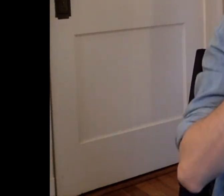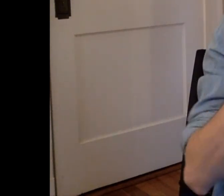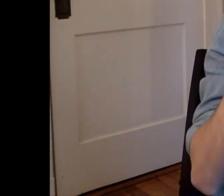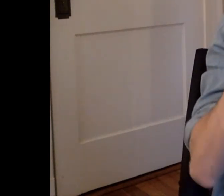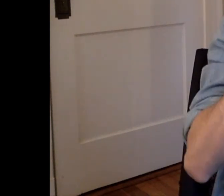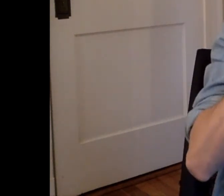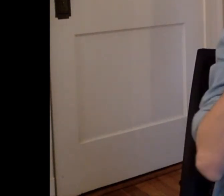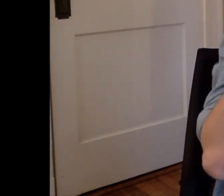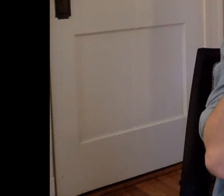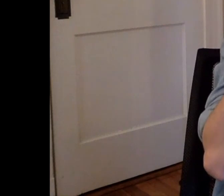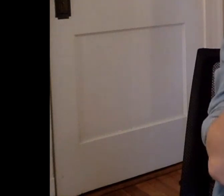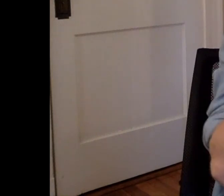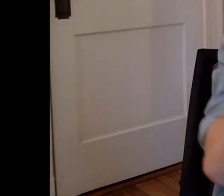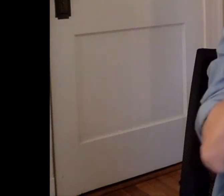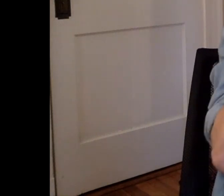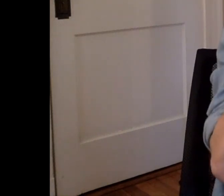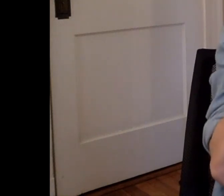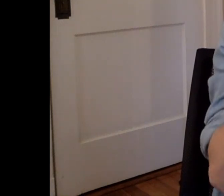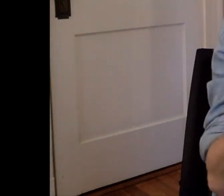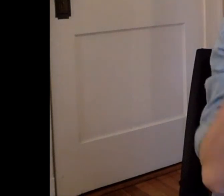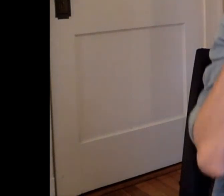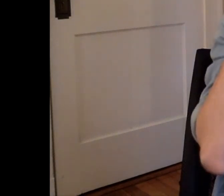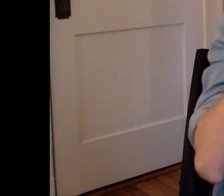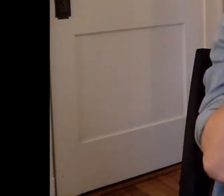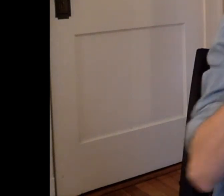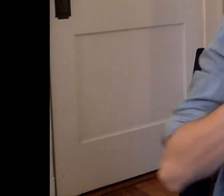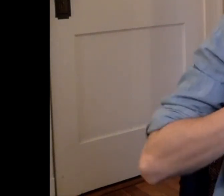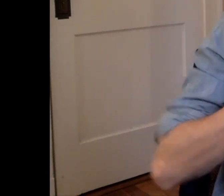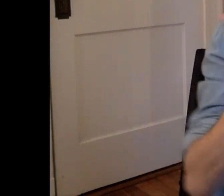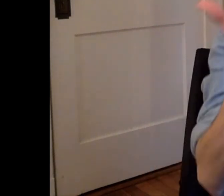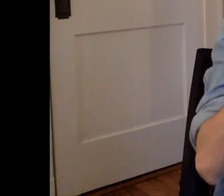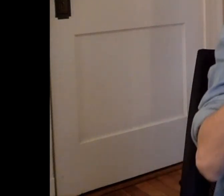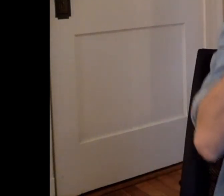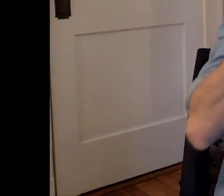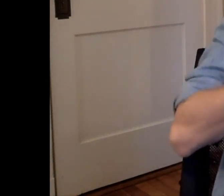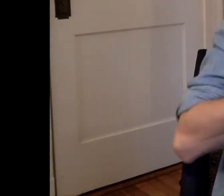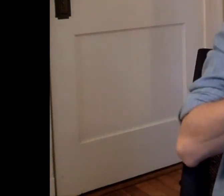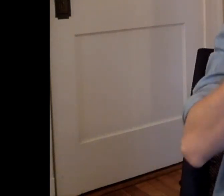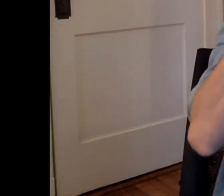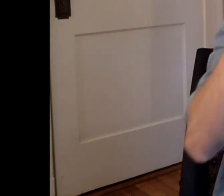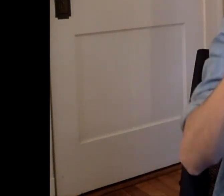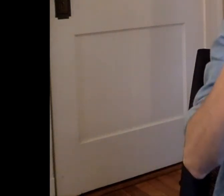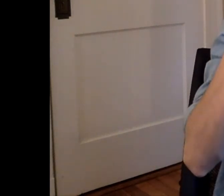them. If not, feel free to reach out to me with your questions and I'll be happy to go into more detail.